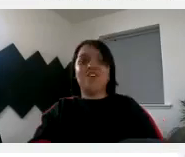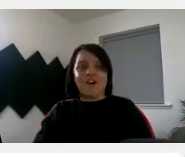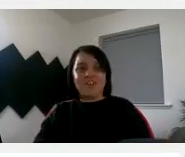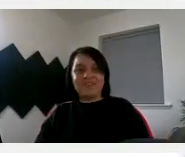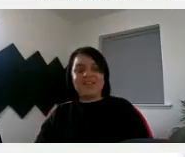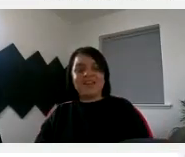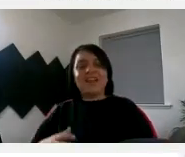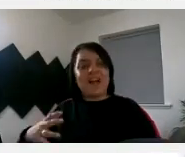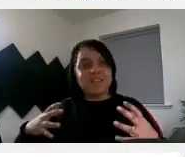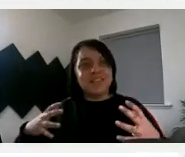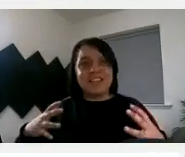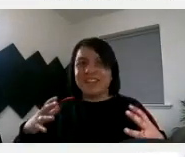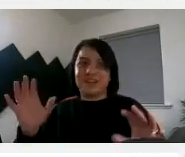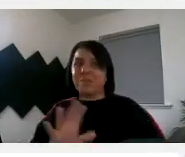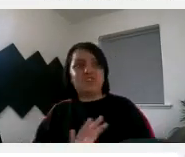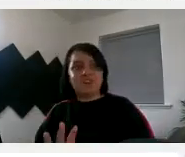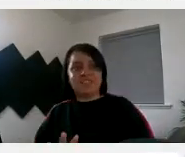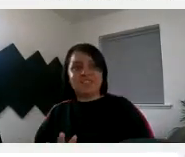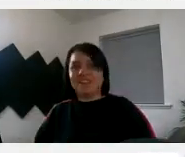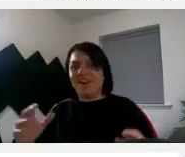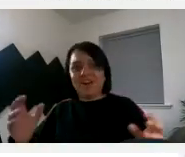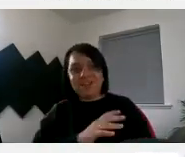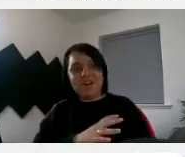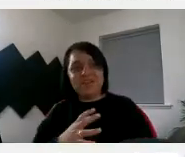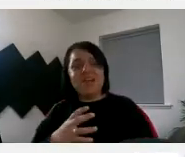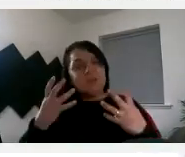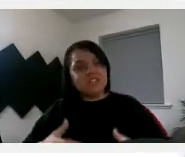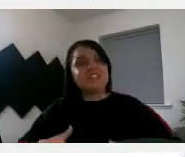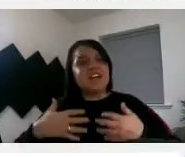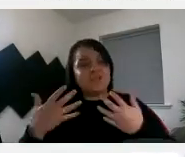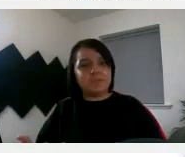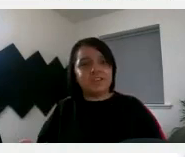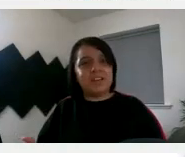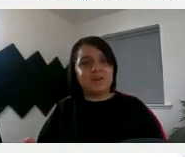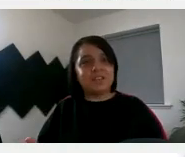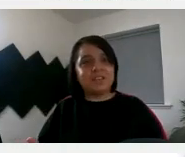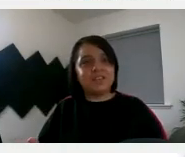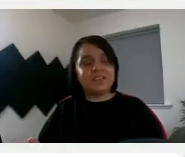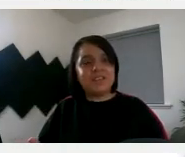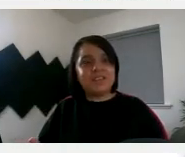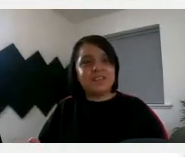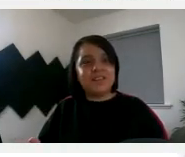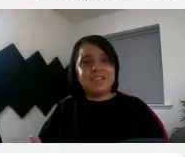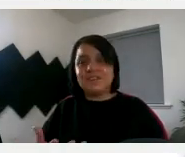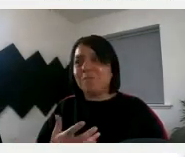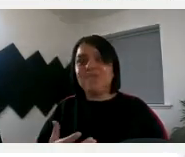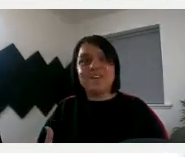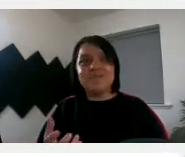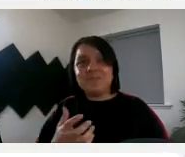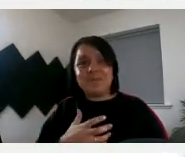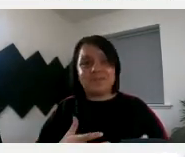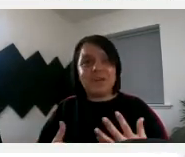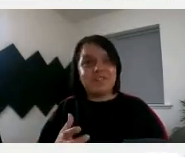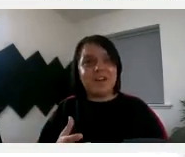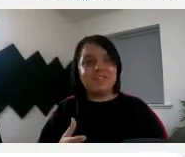fuck off. I'm saying in like, I'm shocked. Oh, fuck off. Because you can tell from the body language. So don't be offended if